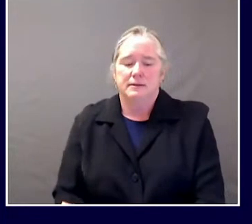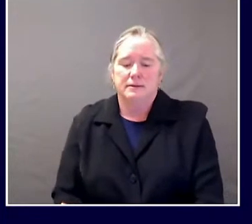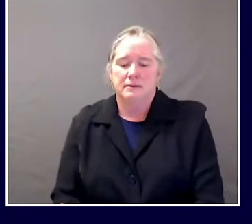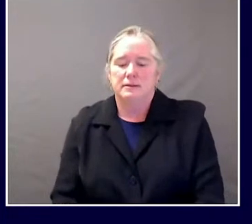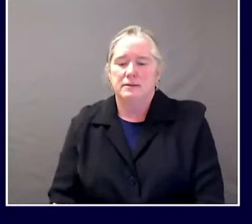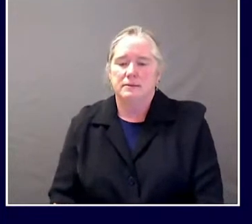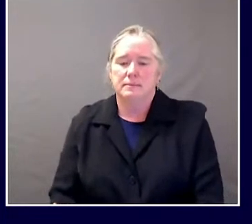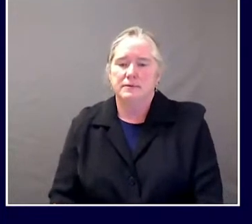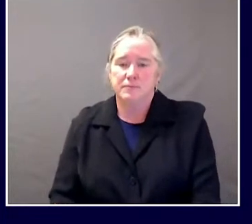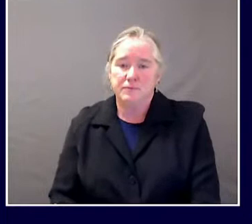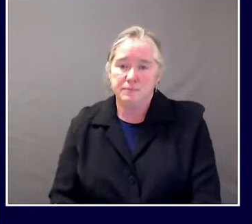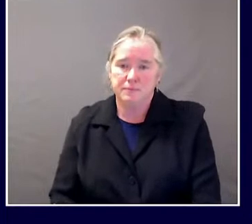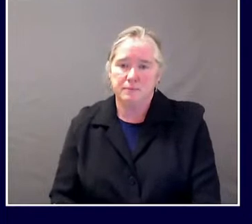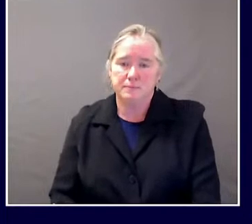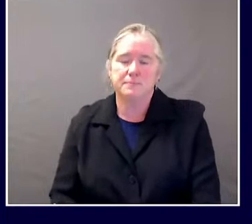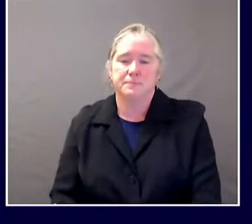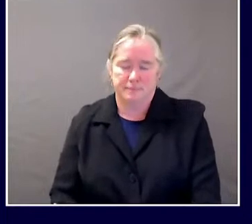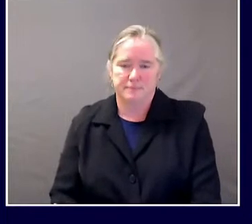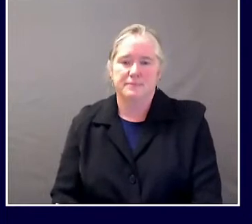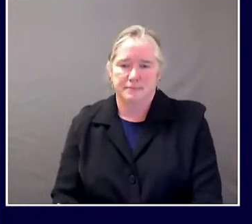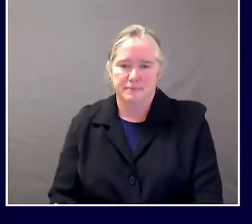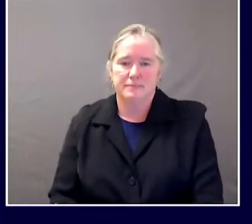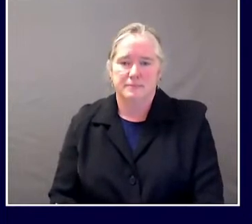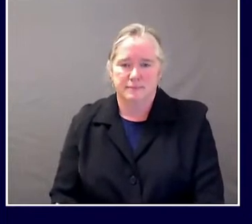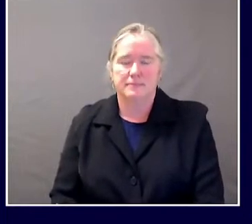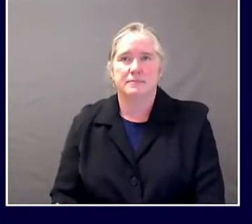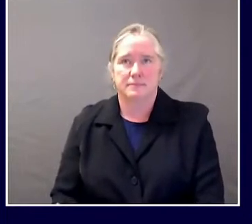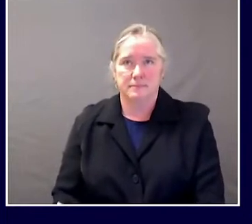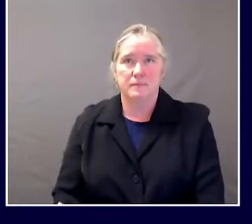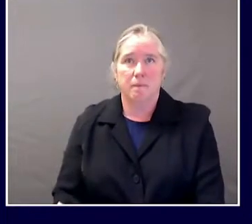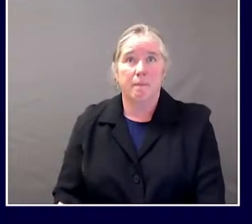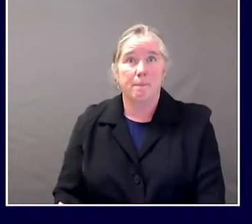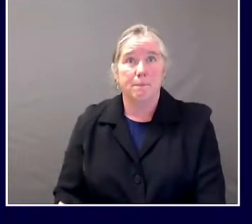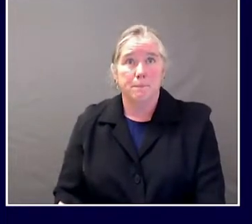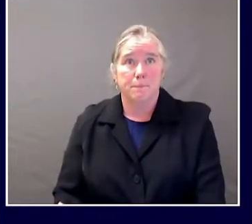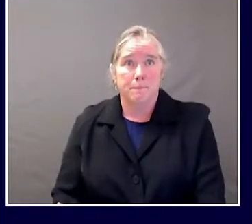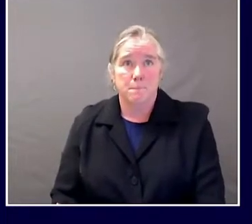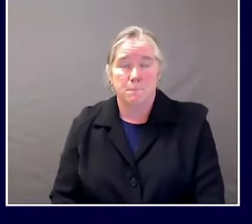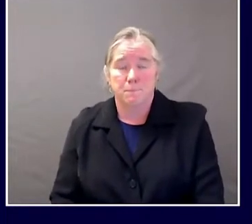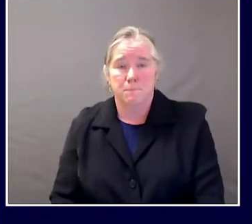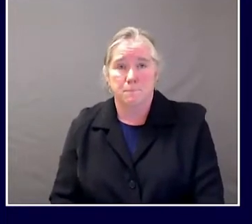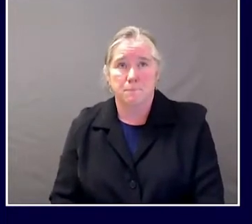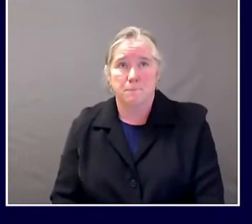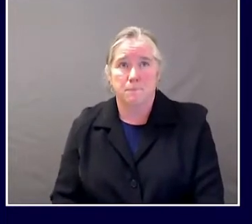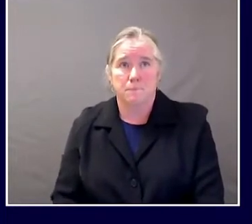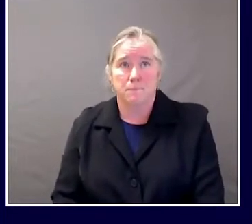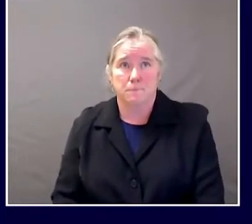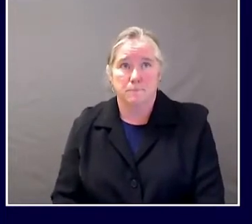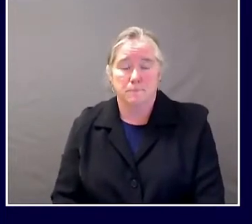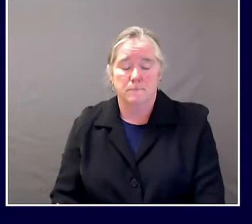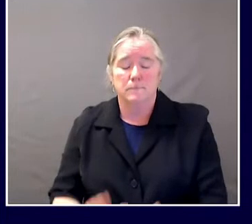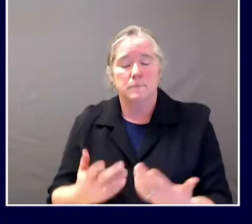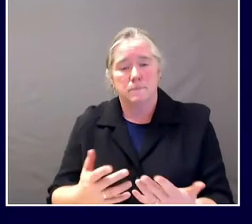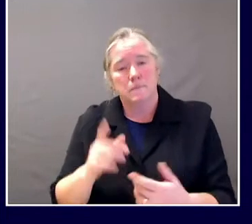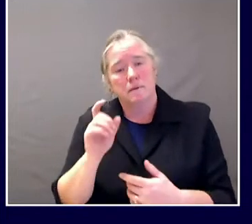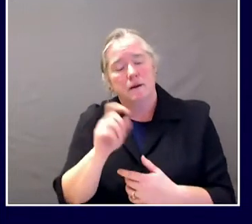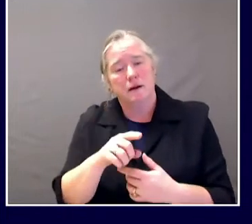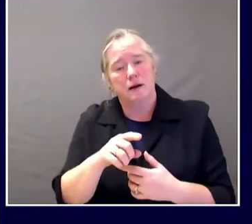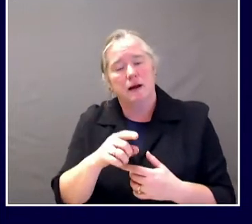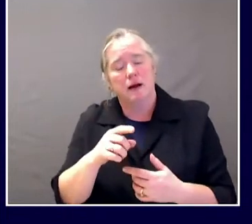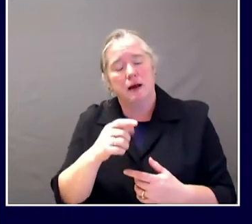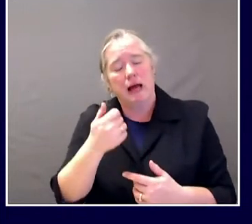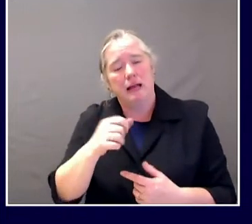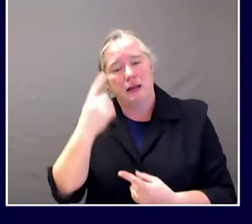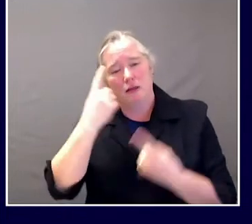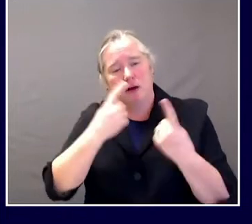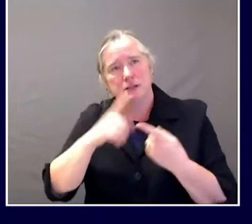Okay, good to know. Also, any thoughts on the sort of some of the pending tweaks